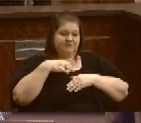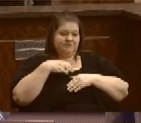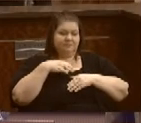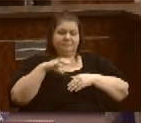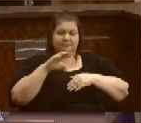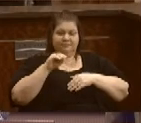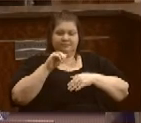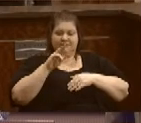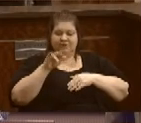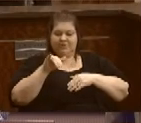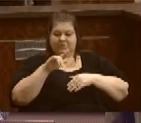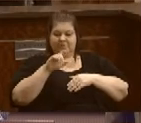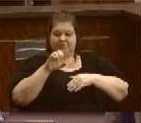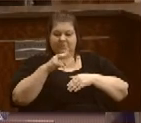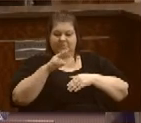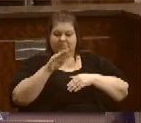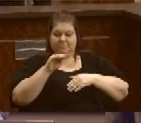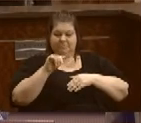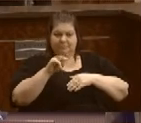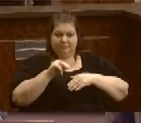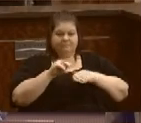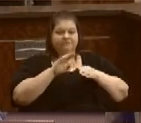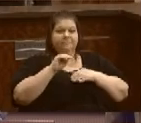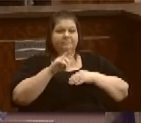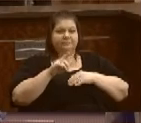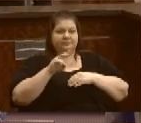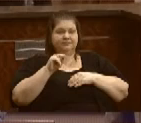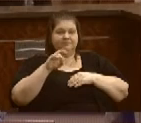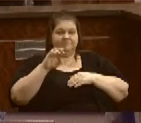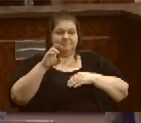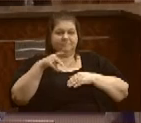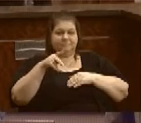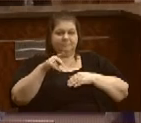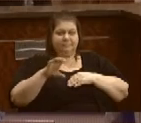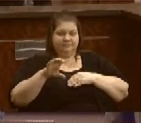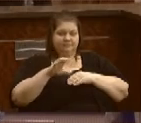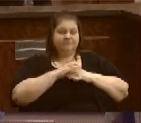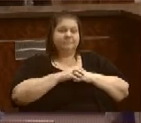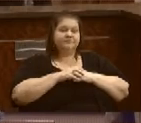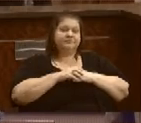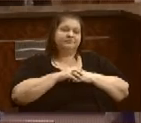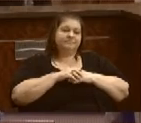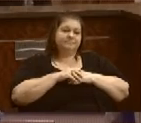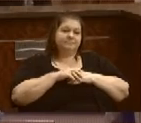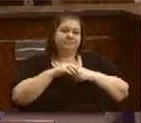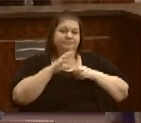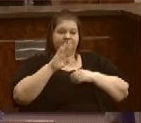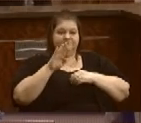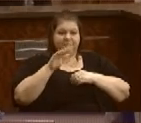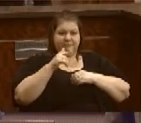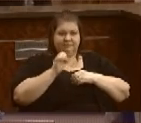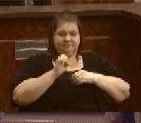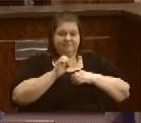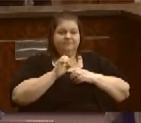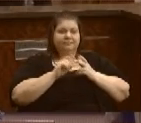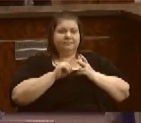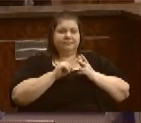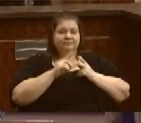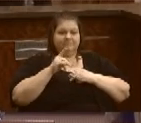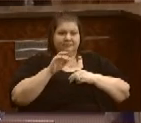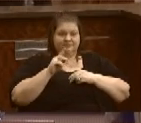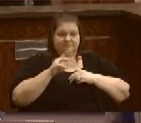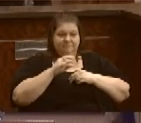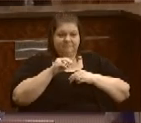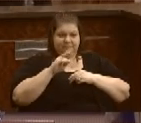Lehman, Maryland Department of Planning, Baltimore Gas and Electric, Maryland National Capital Park and Planning